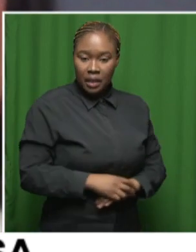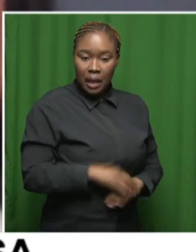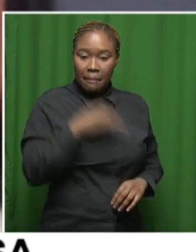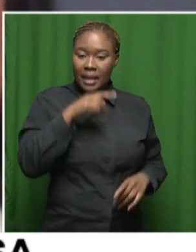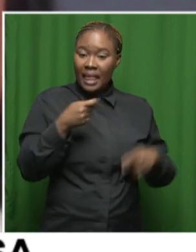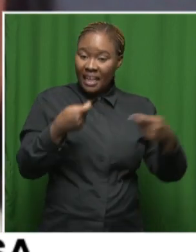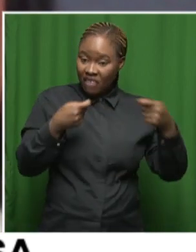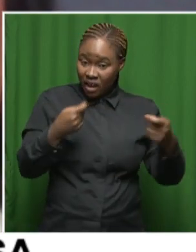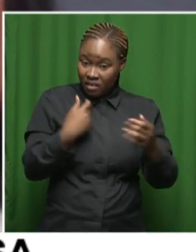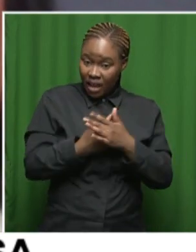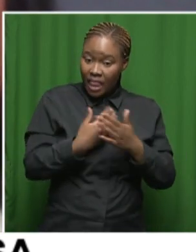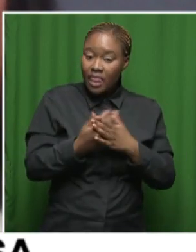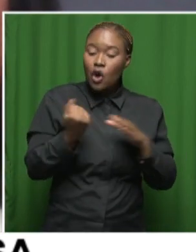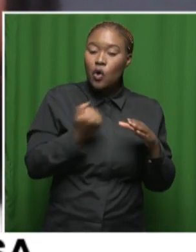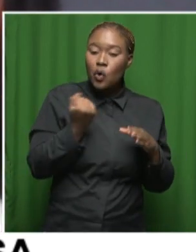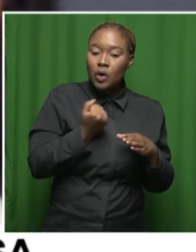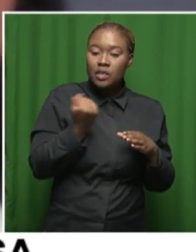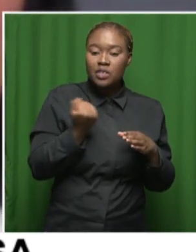or your curries?